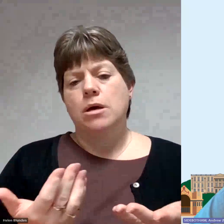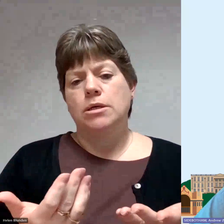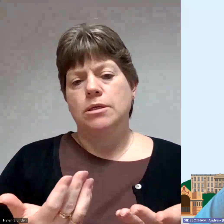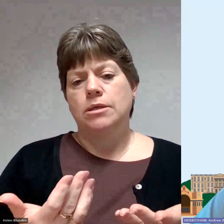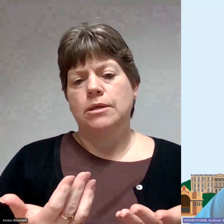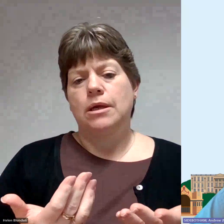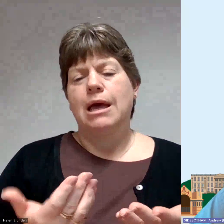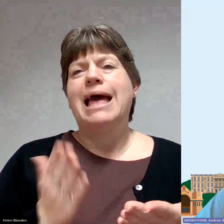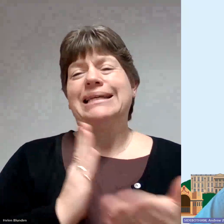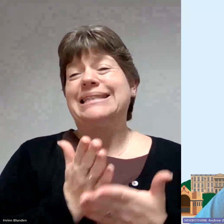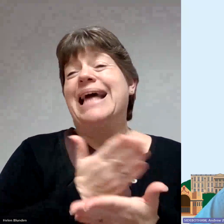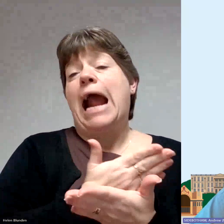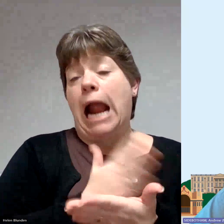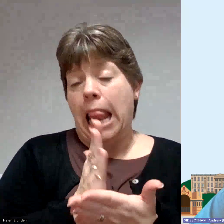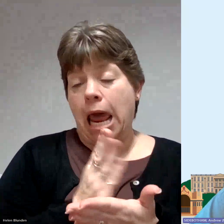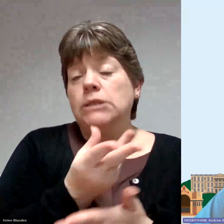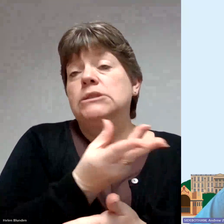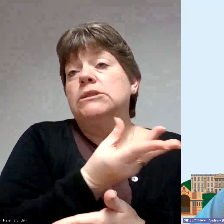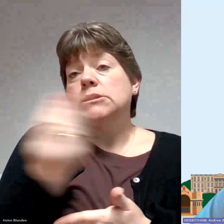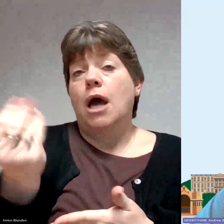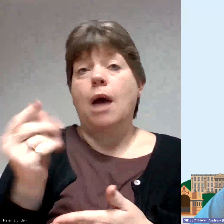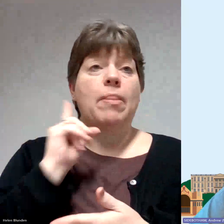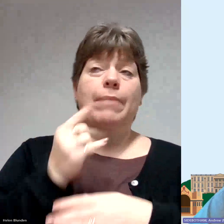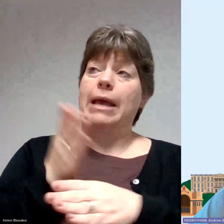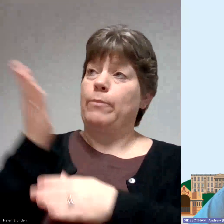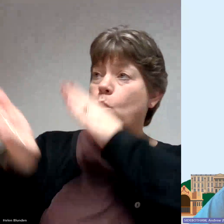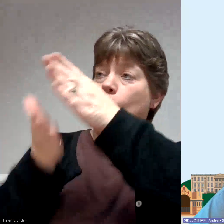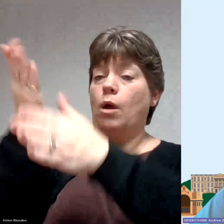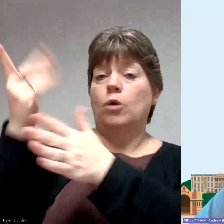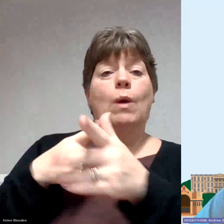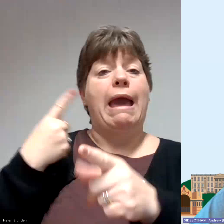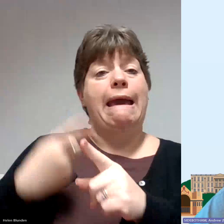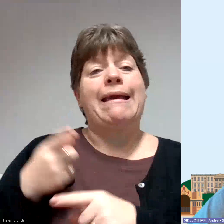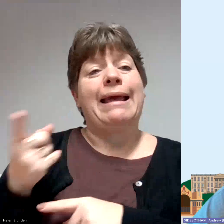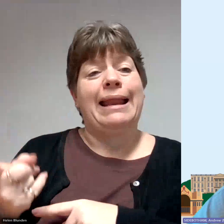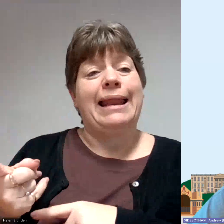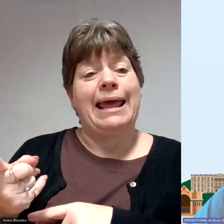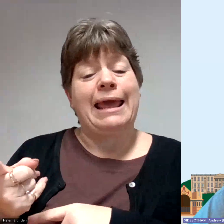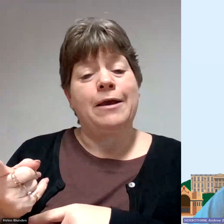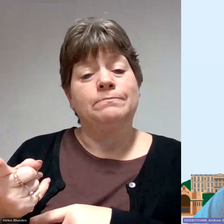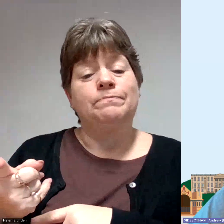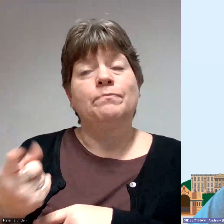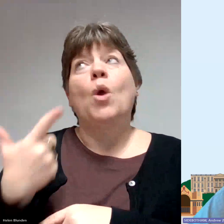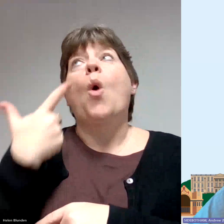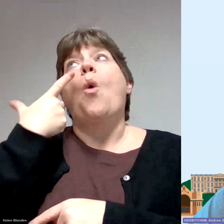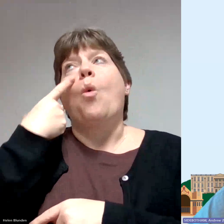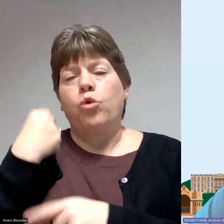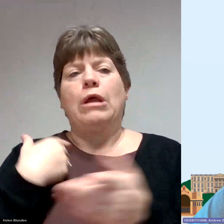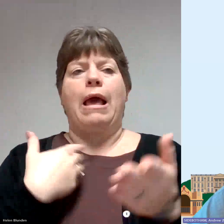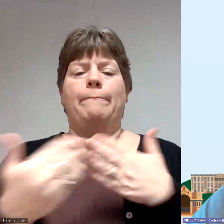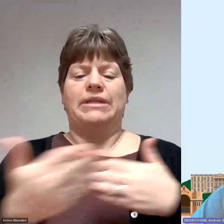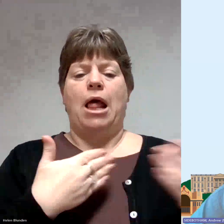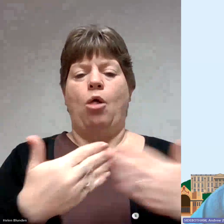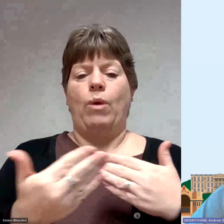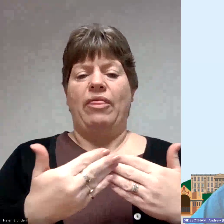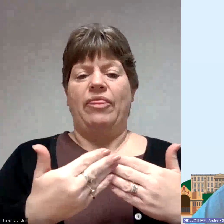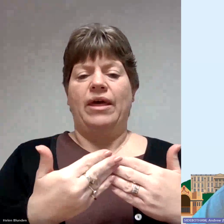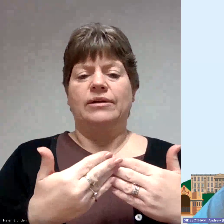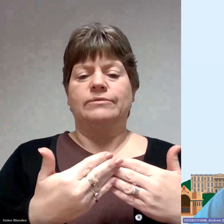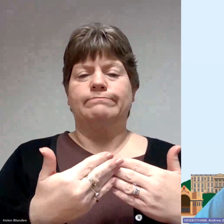is clear that some of the presentations that come to the emergency departments could be dealt with